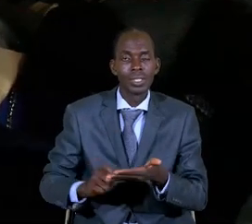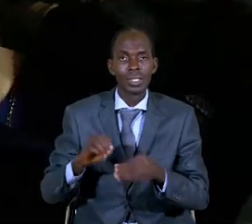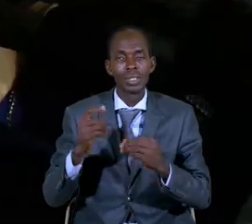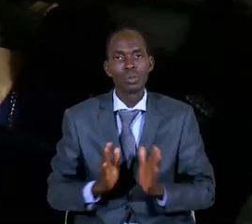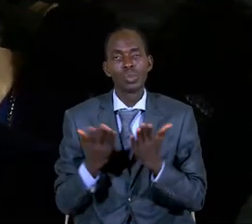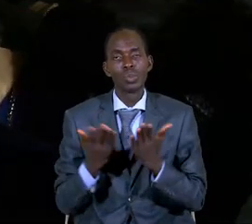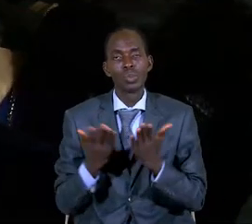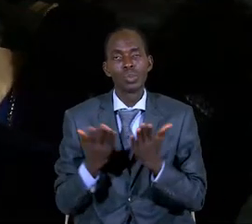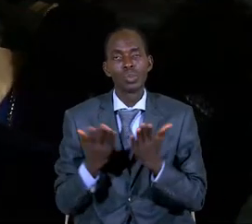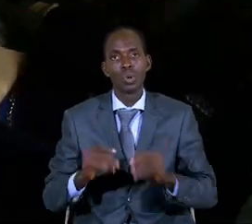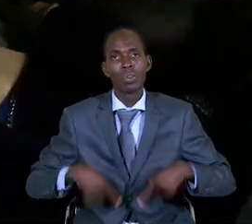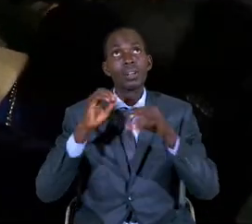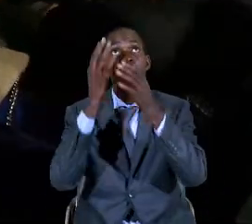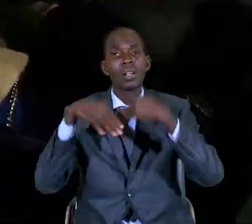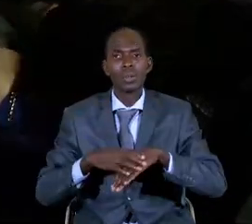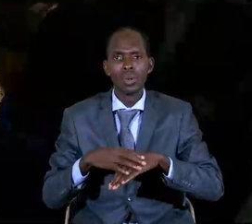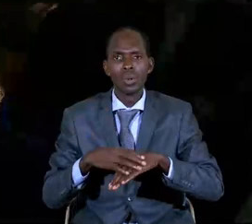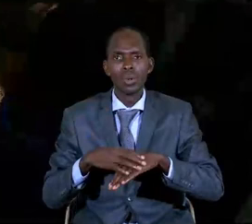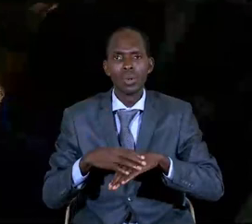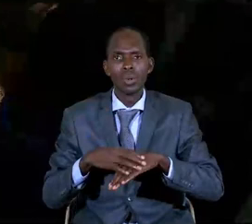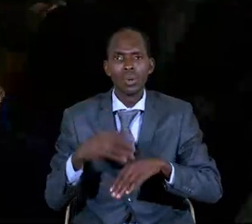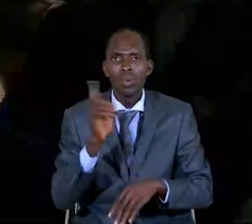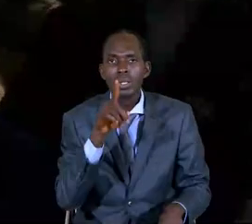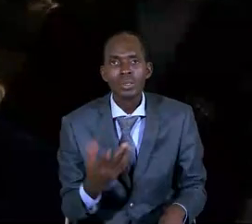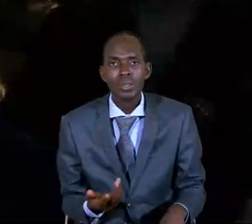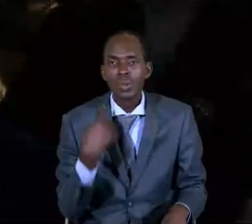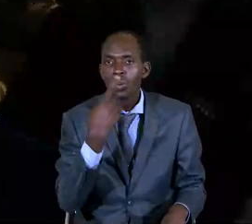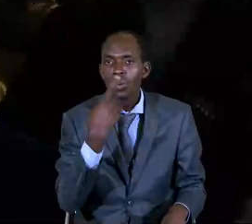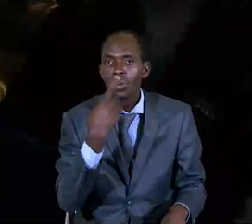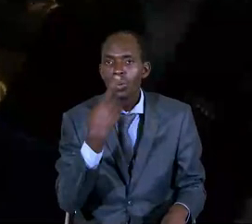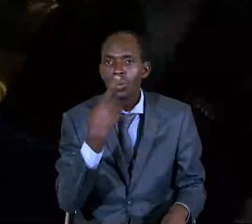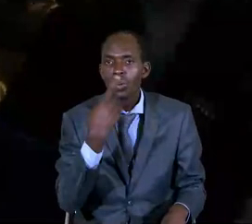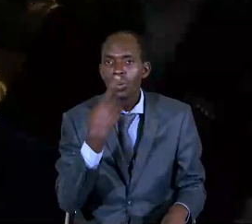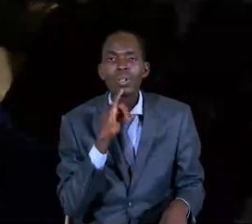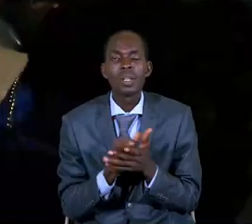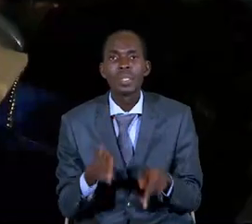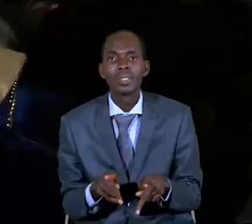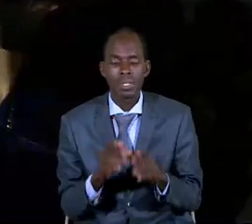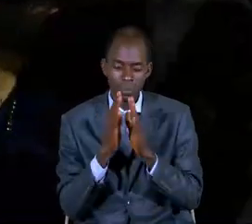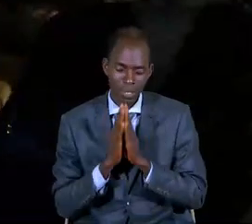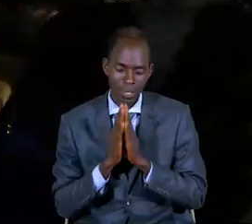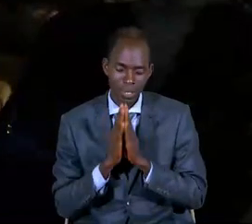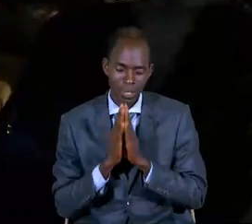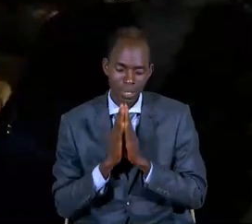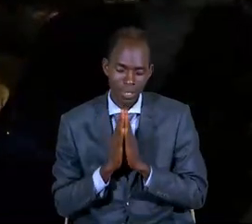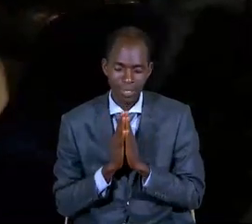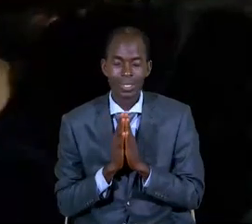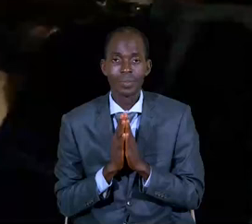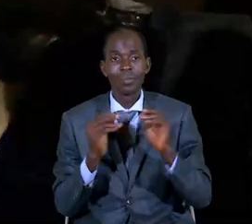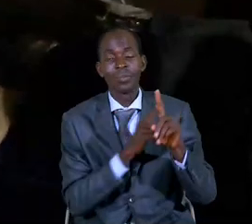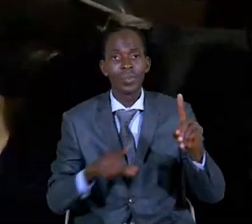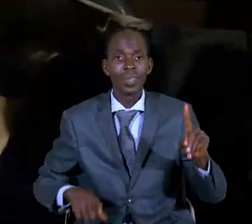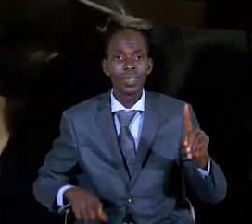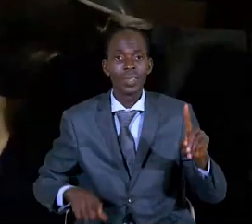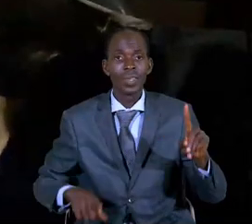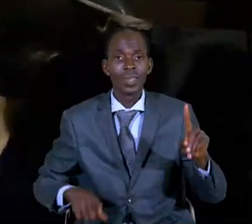heaven. Where is he? Where is she there? Amen. The Lord